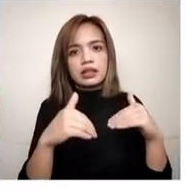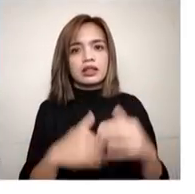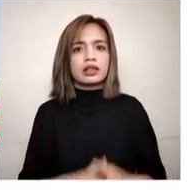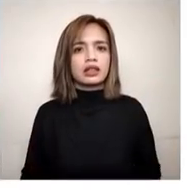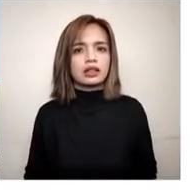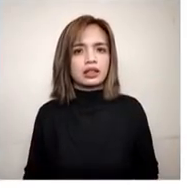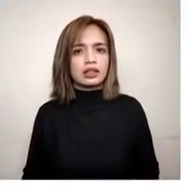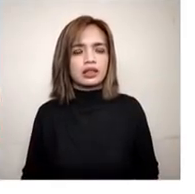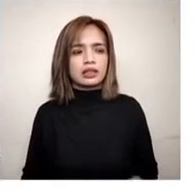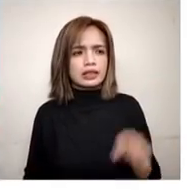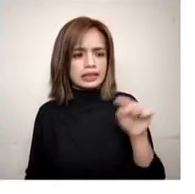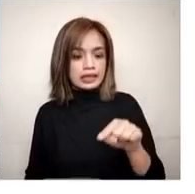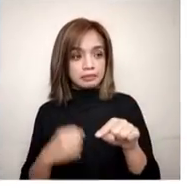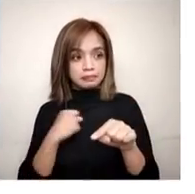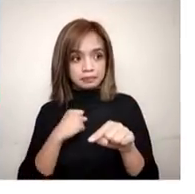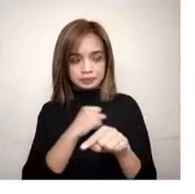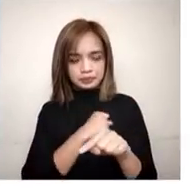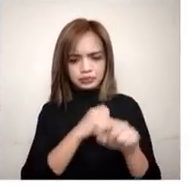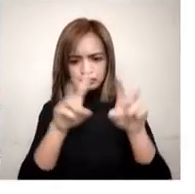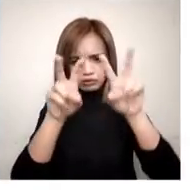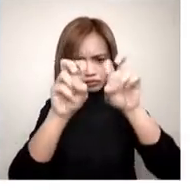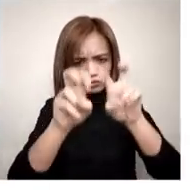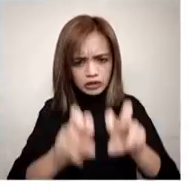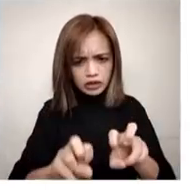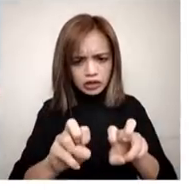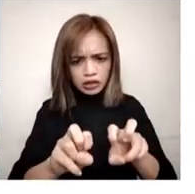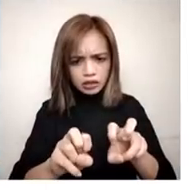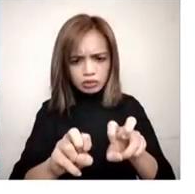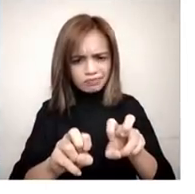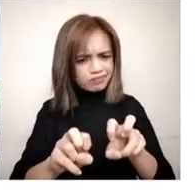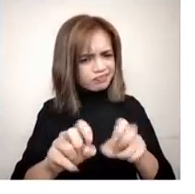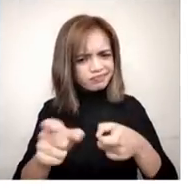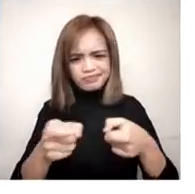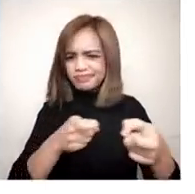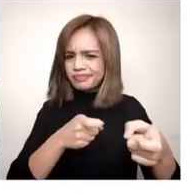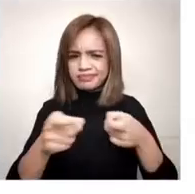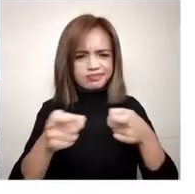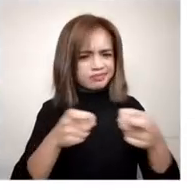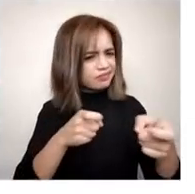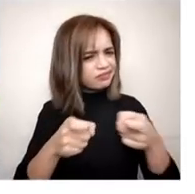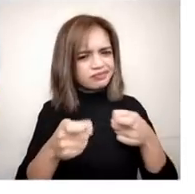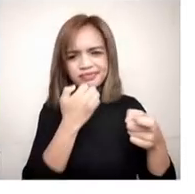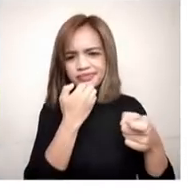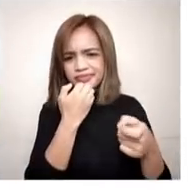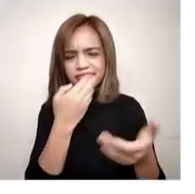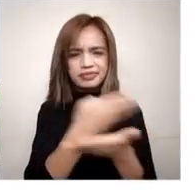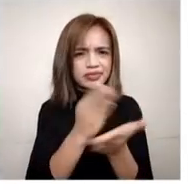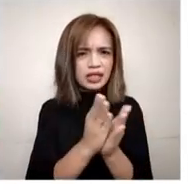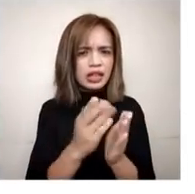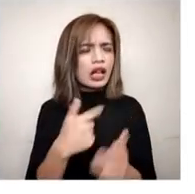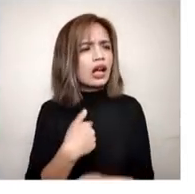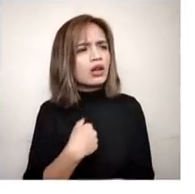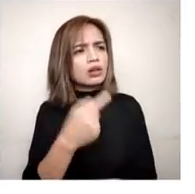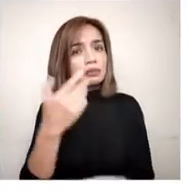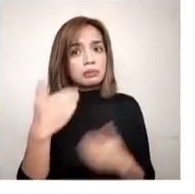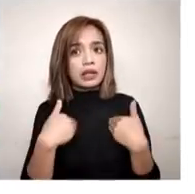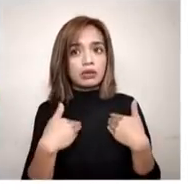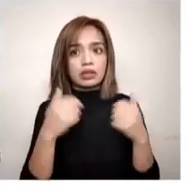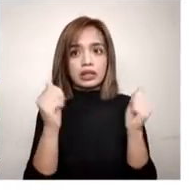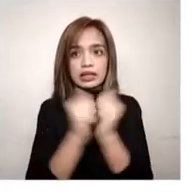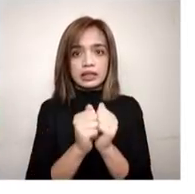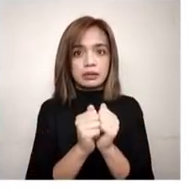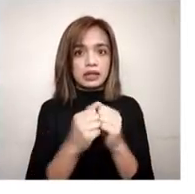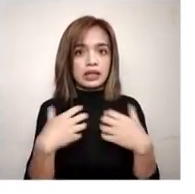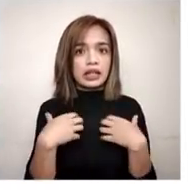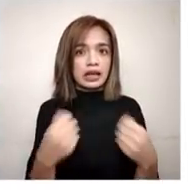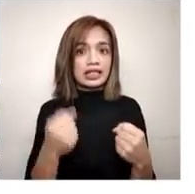looking into the alleged mismanagement of pandemic funds. You know, I had another health secretary here with me a couple of days